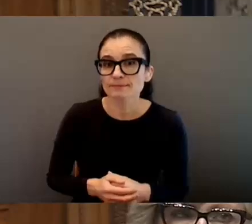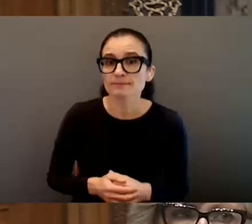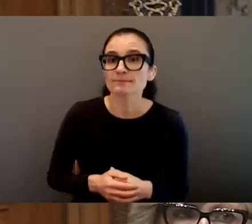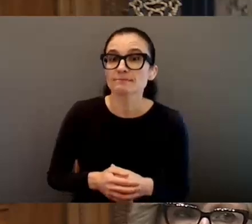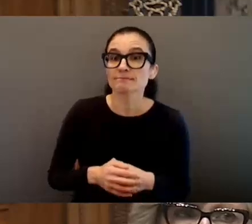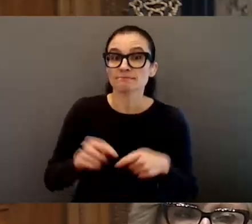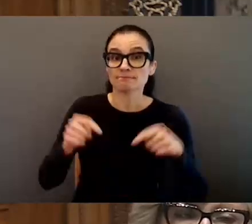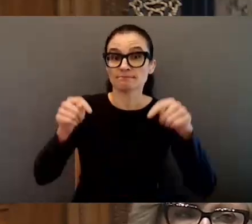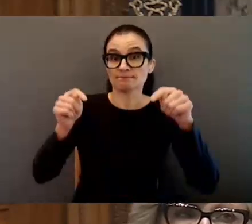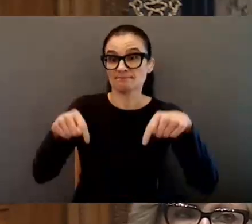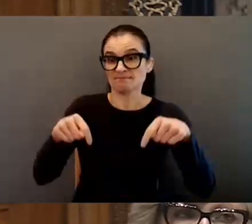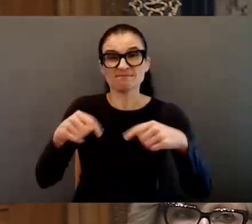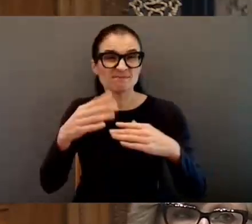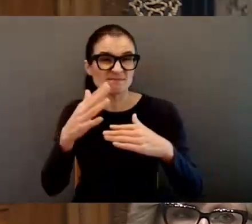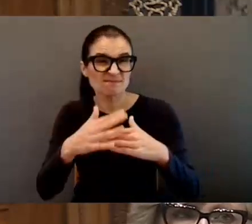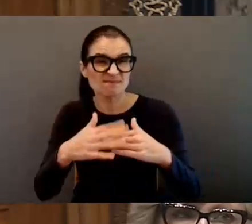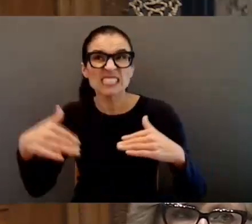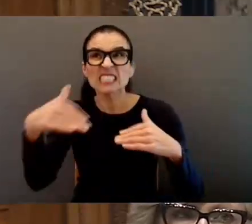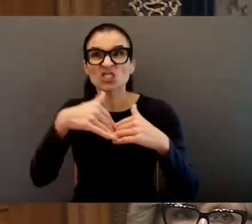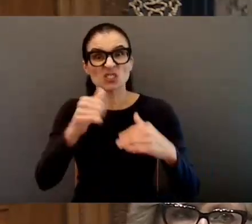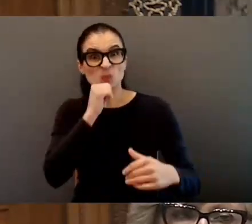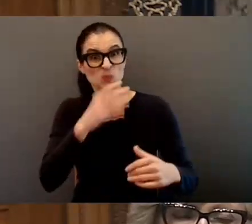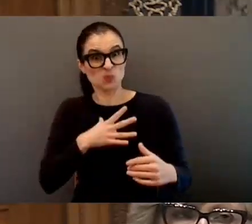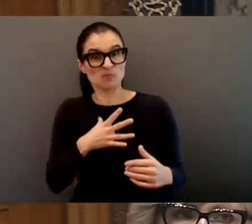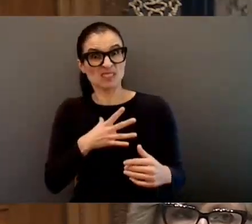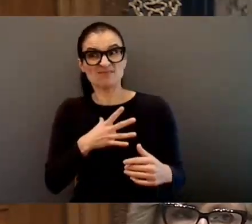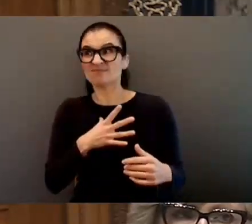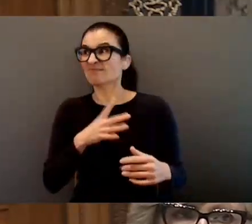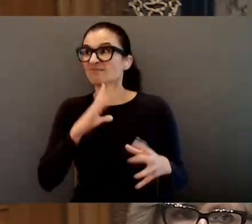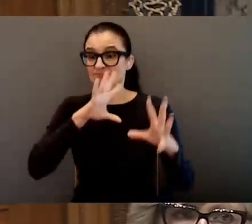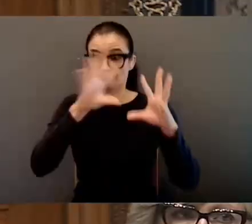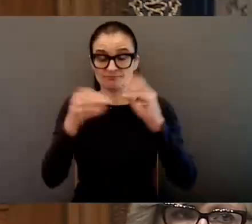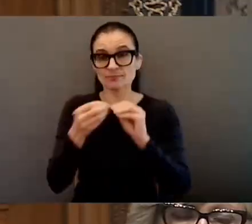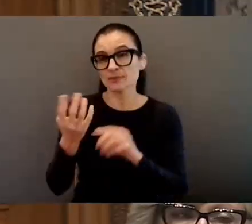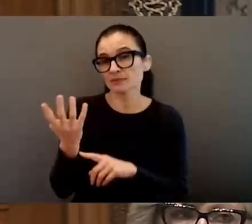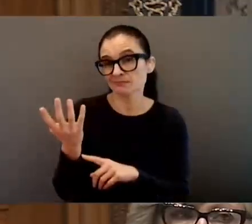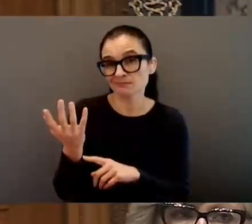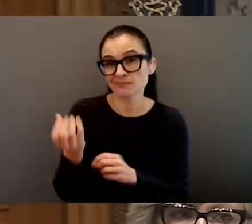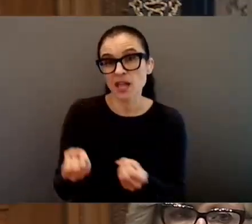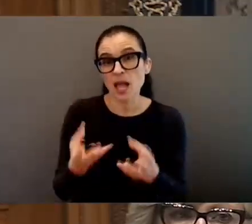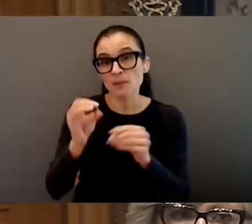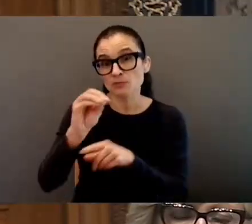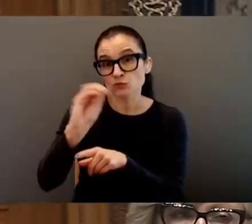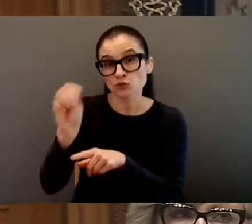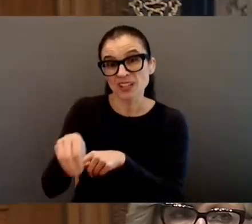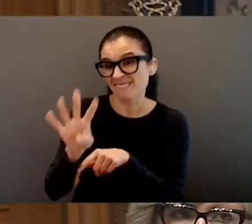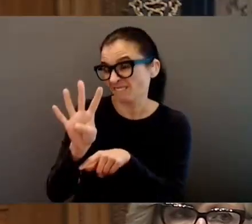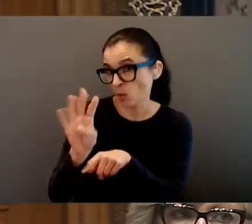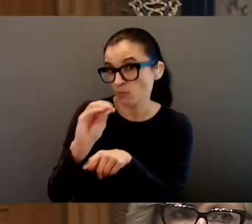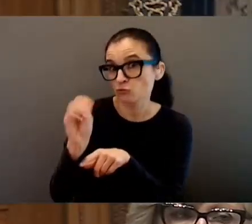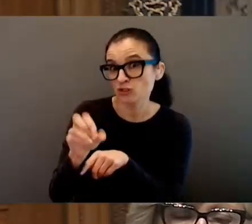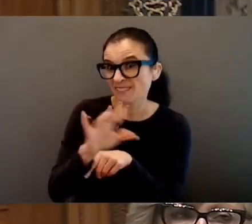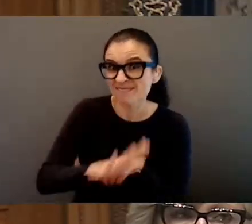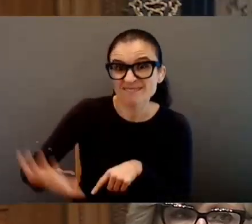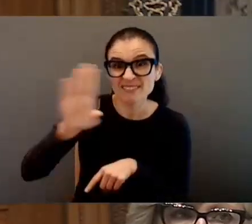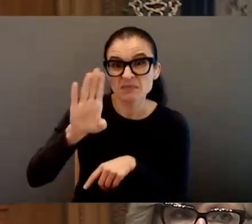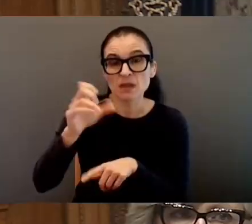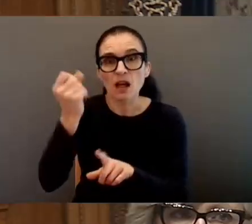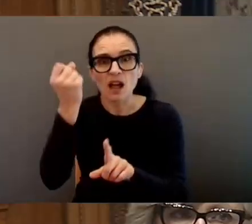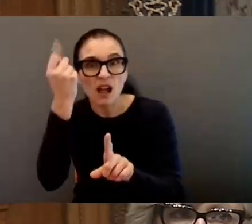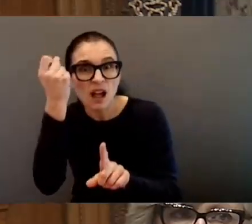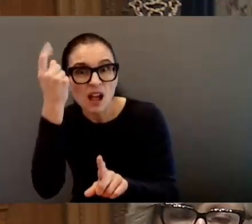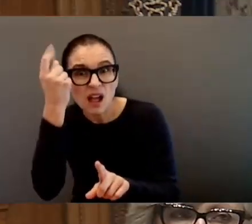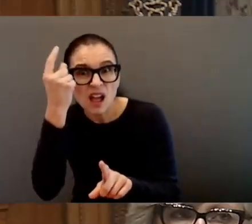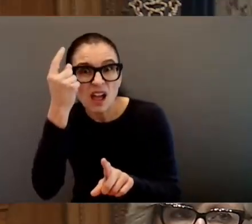of the population, yet 49%, or roughly 1 in 2 women in provincial custody,